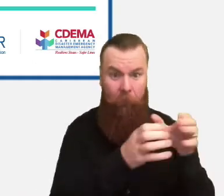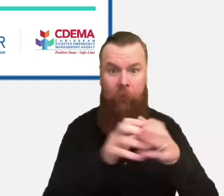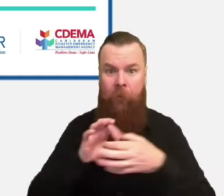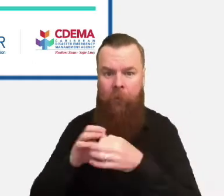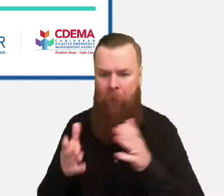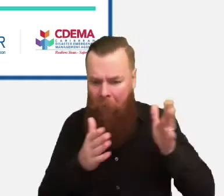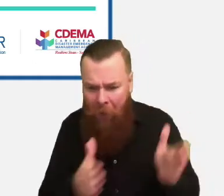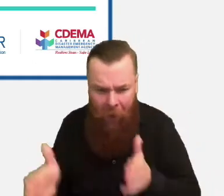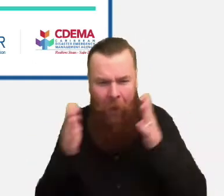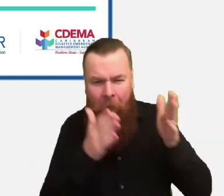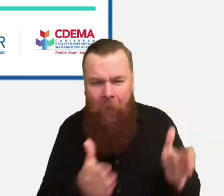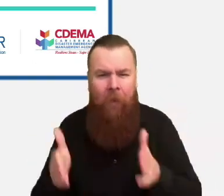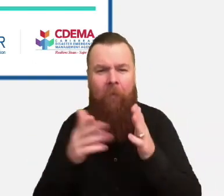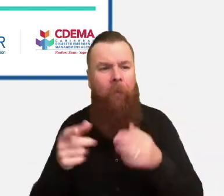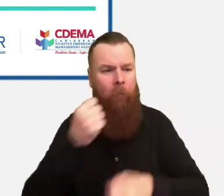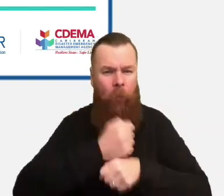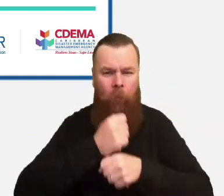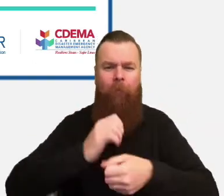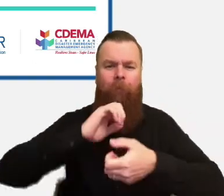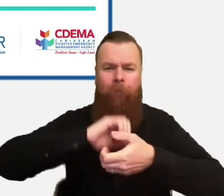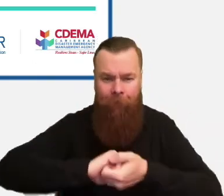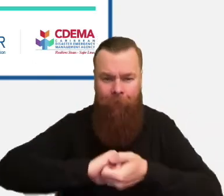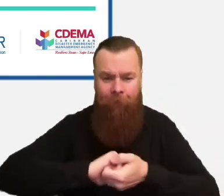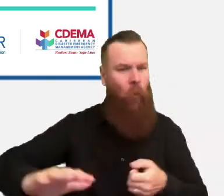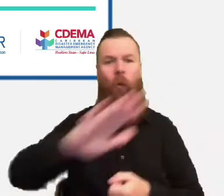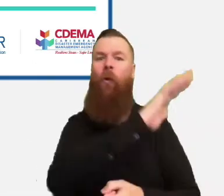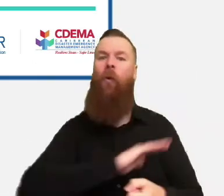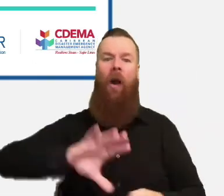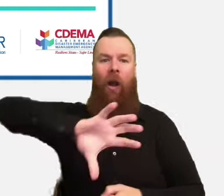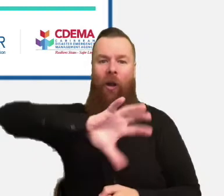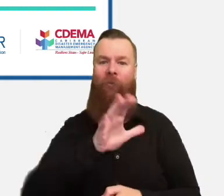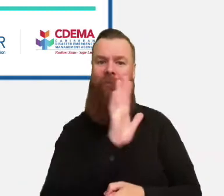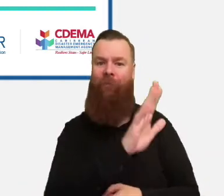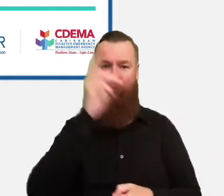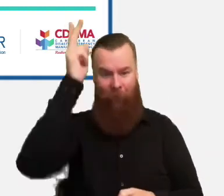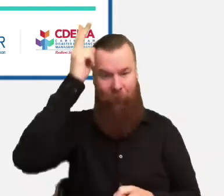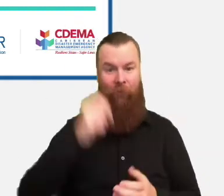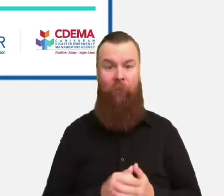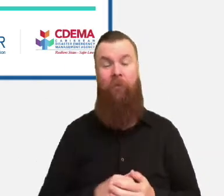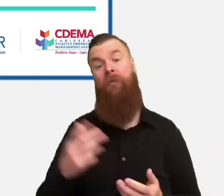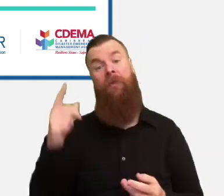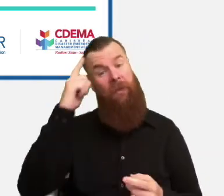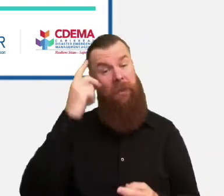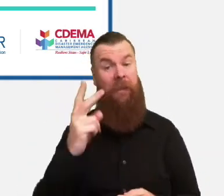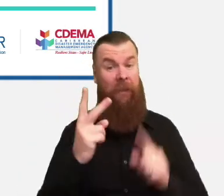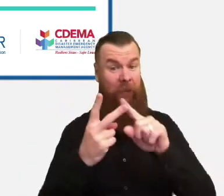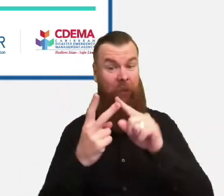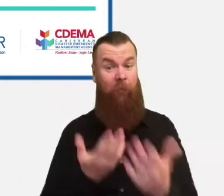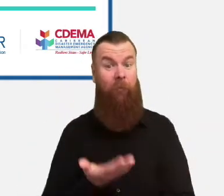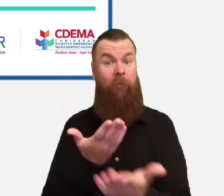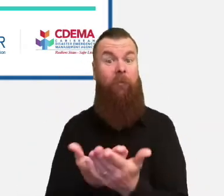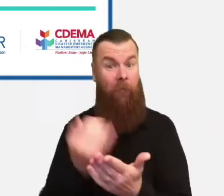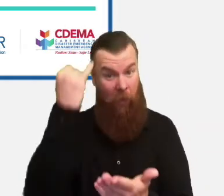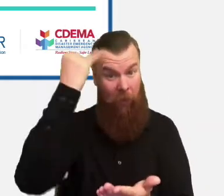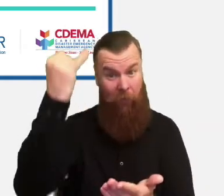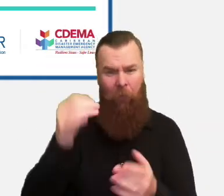On the second principle, protected by design, the idea is to design infrastructure that is already prepared for hazards, and there is